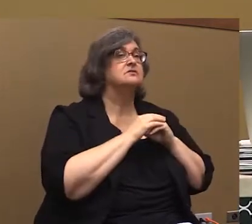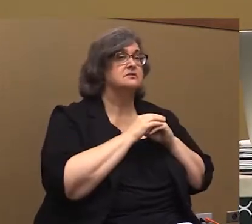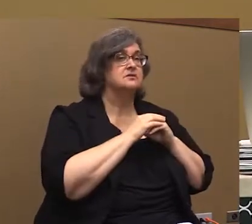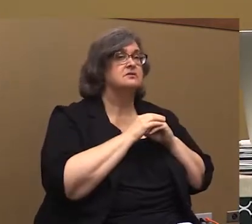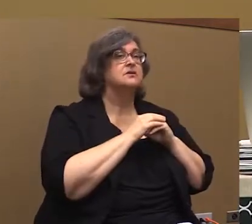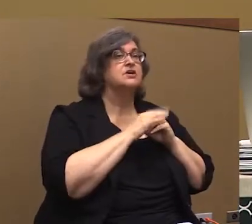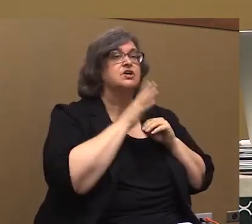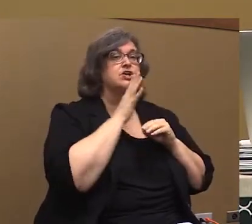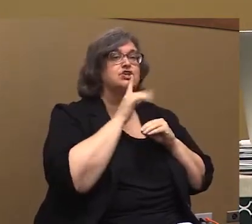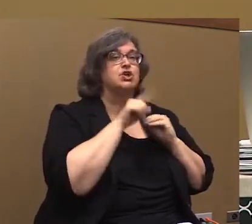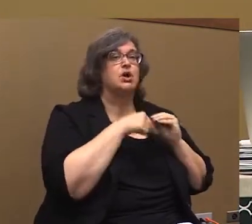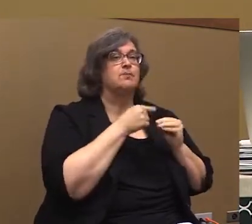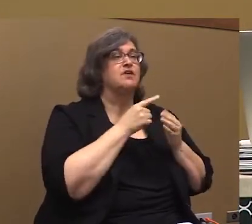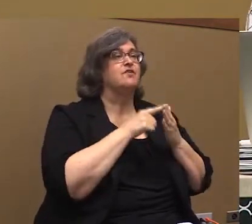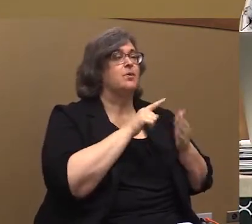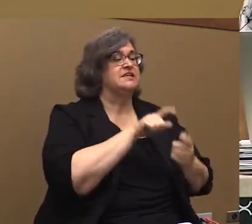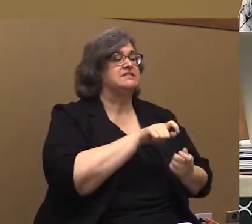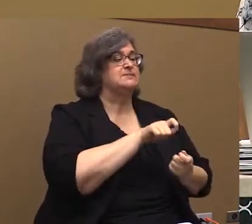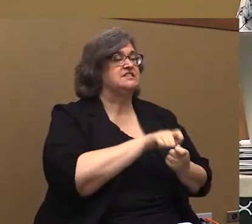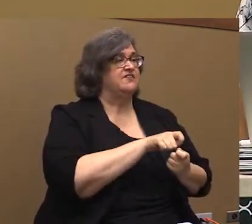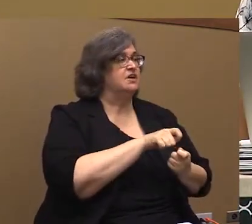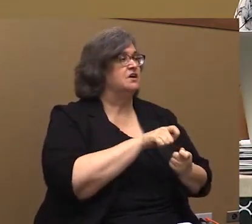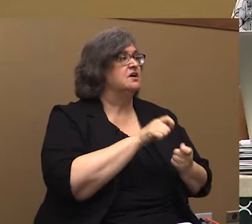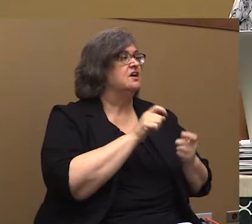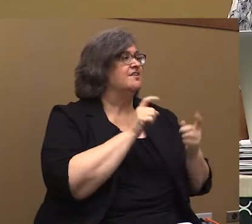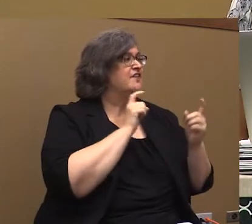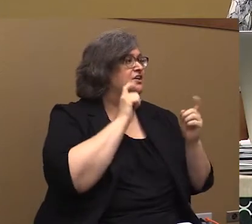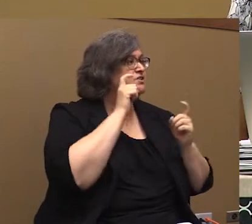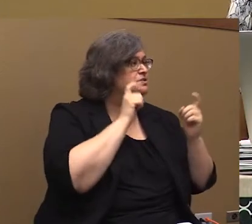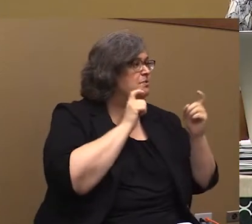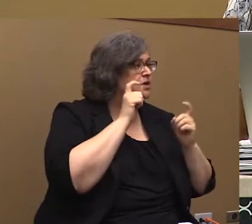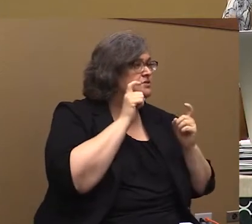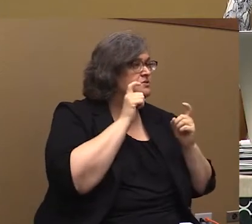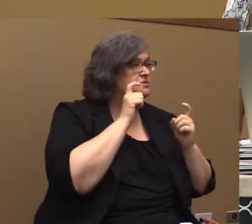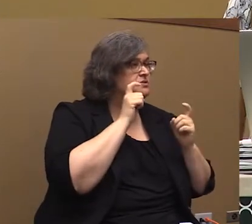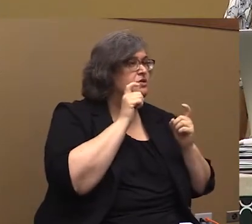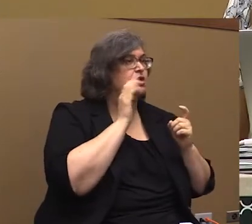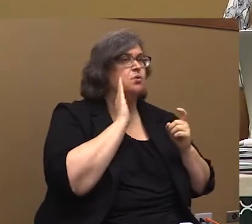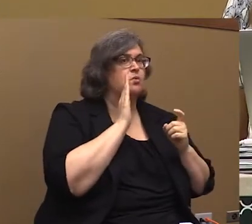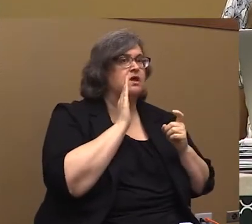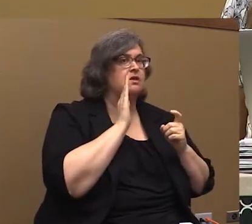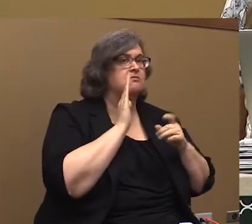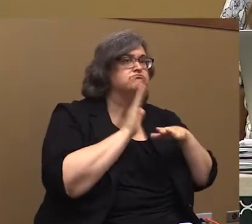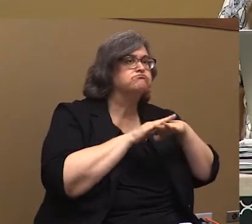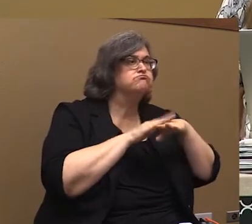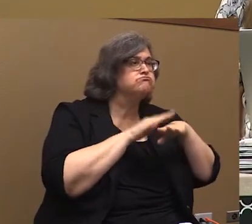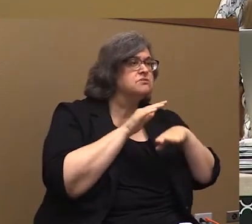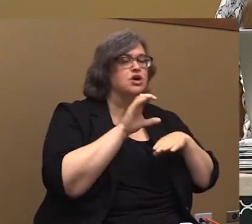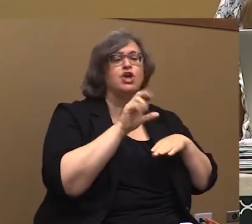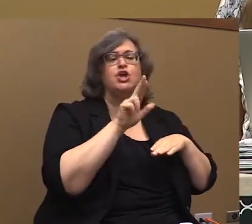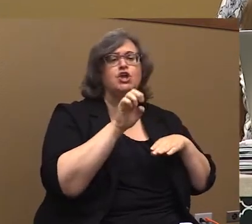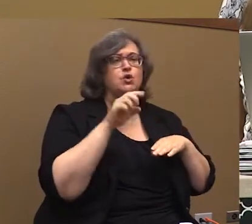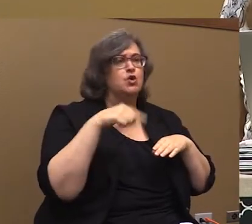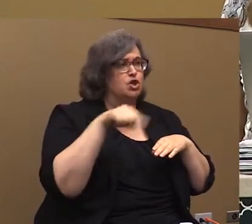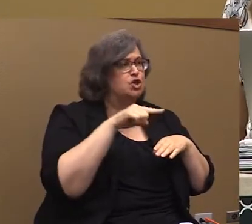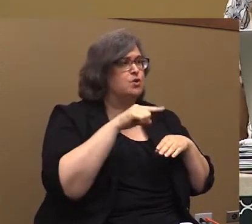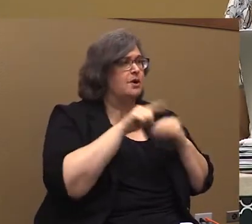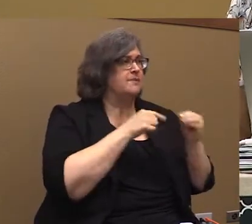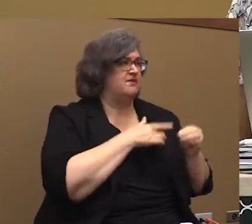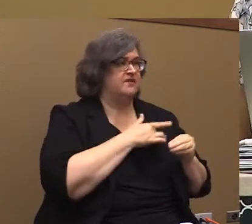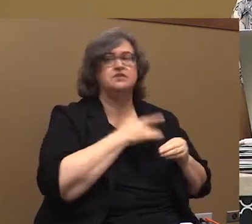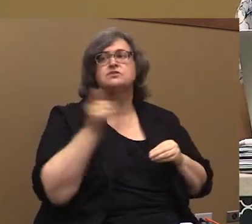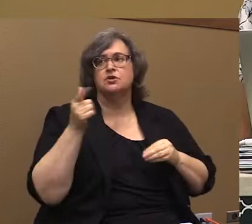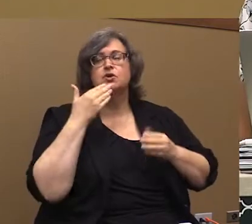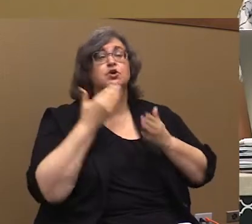looking down, or oh, their chin is up, or they're smiling, or they're like talking about what specific